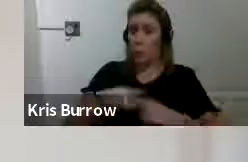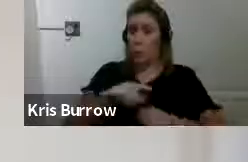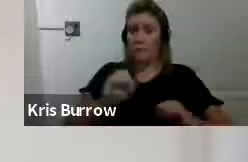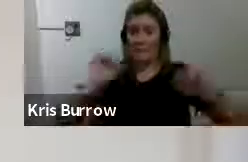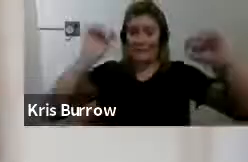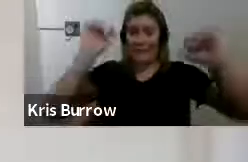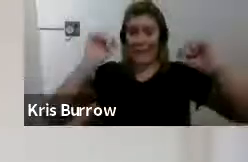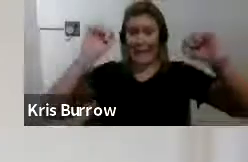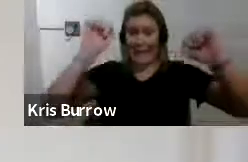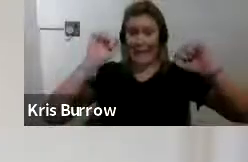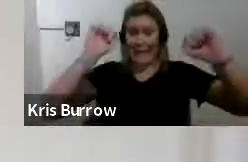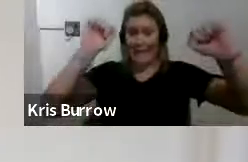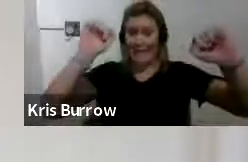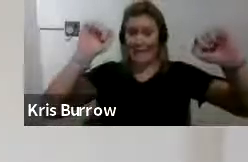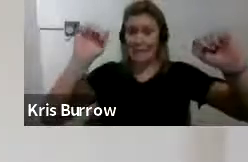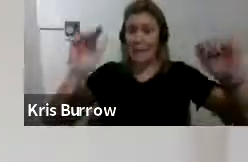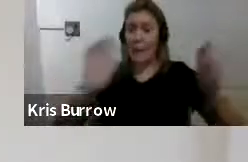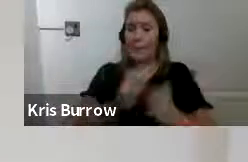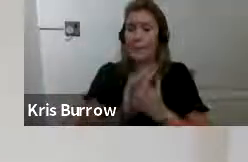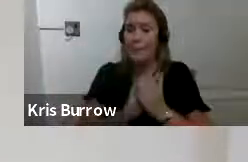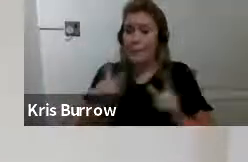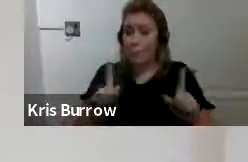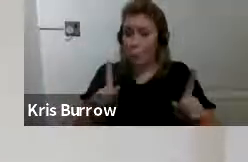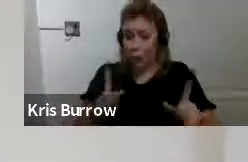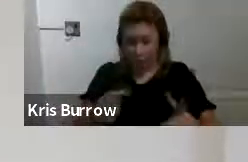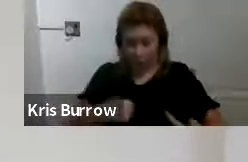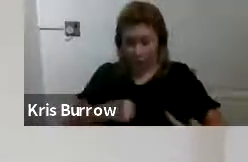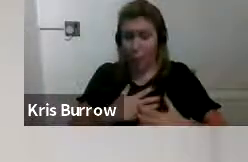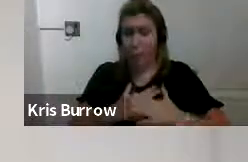Yes! I love rides in the bus in London.